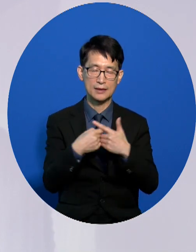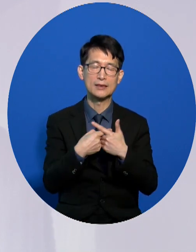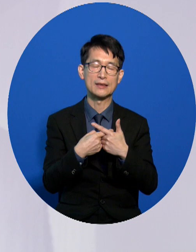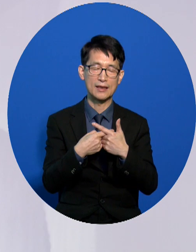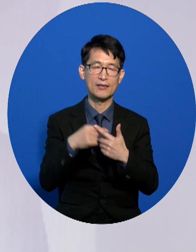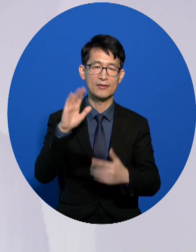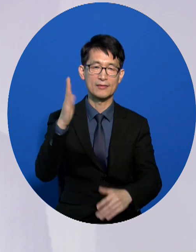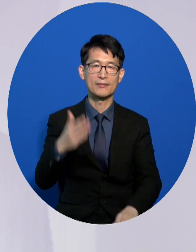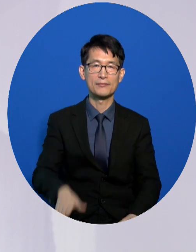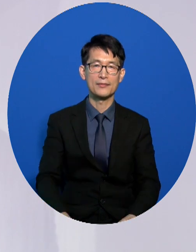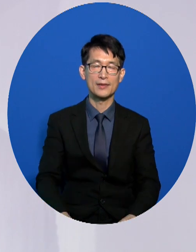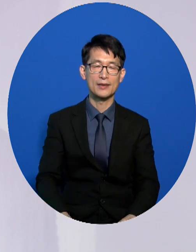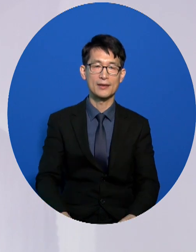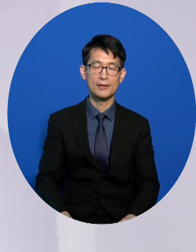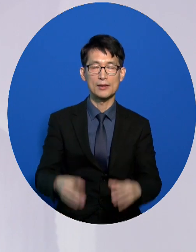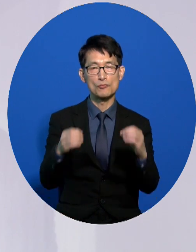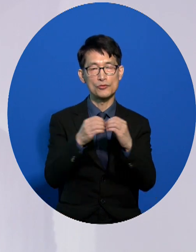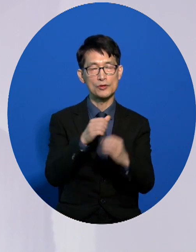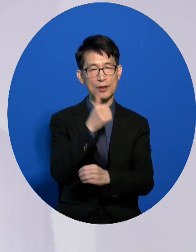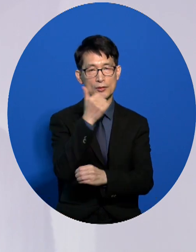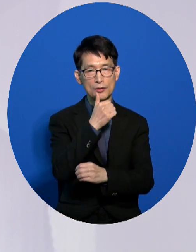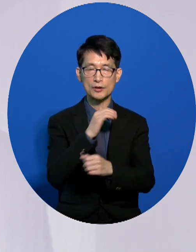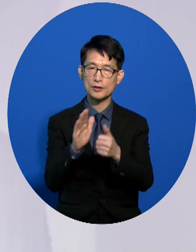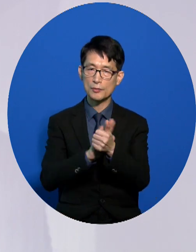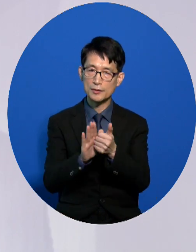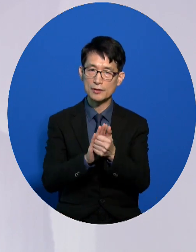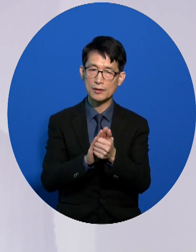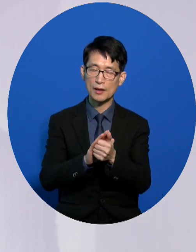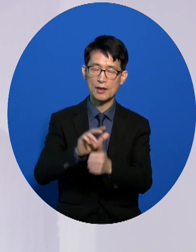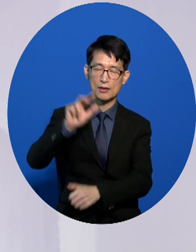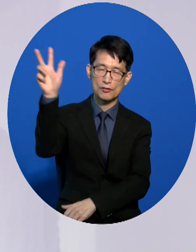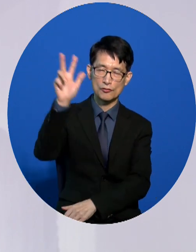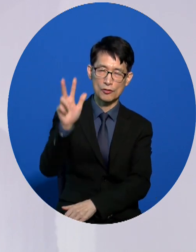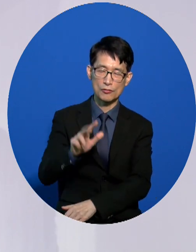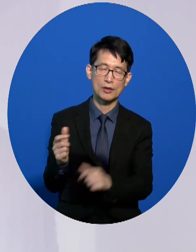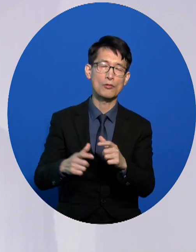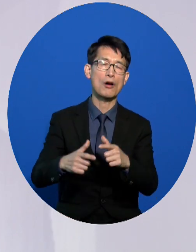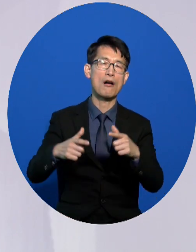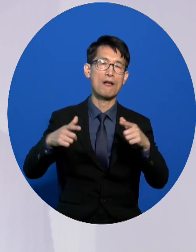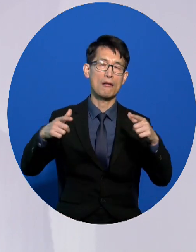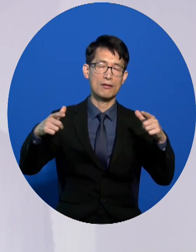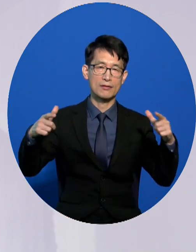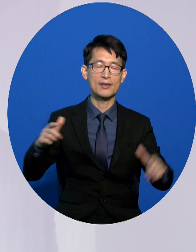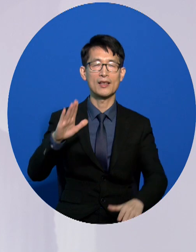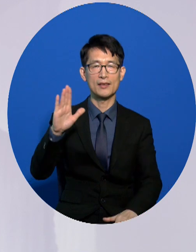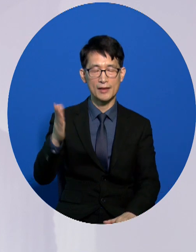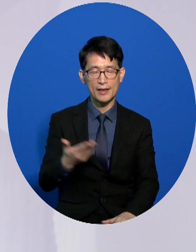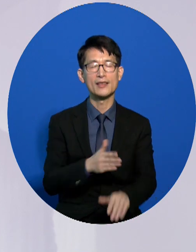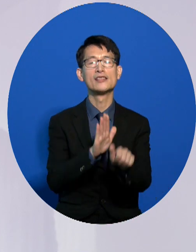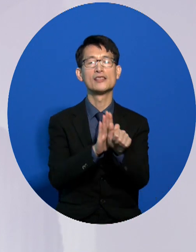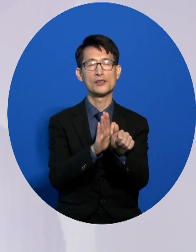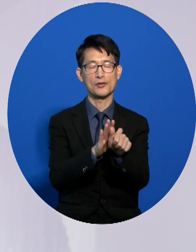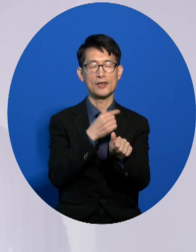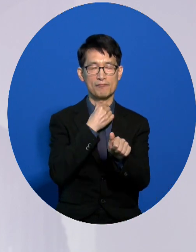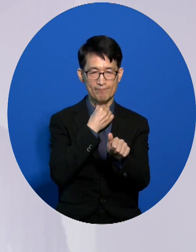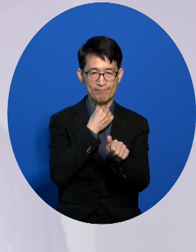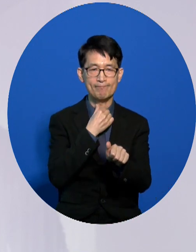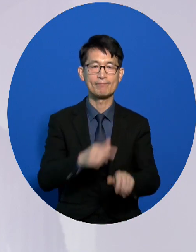hearing disability. So after listening to the presentation, I understand now the different tools that we can